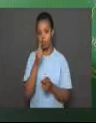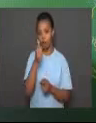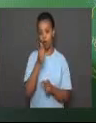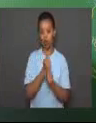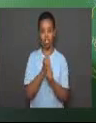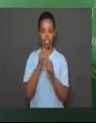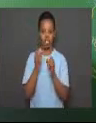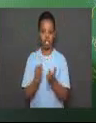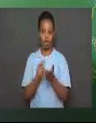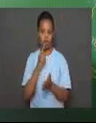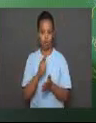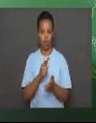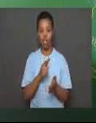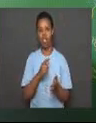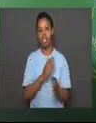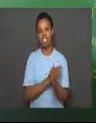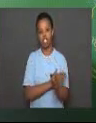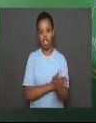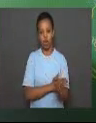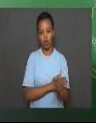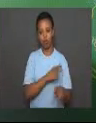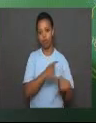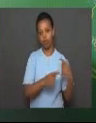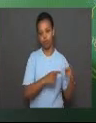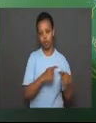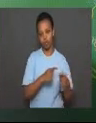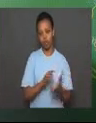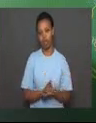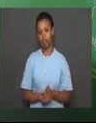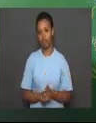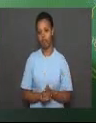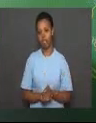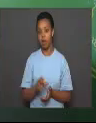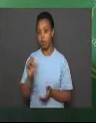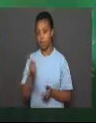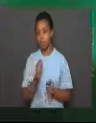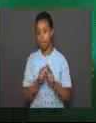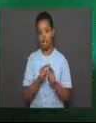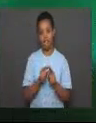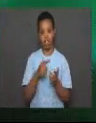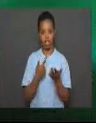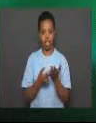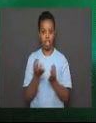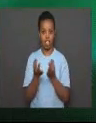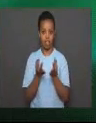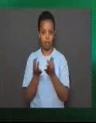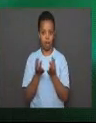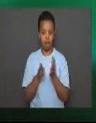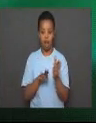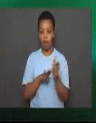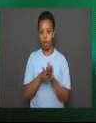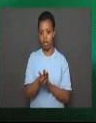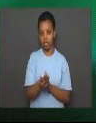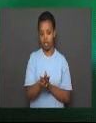its modified gene codes for. In other words, bacterium can